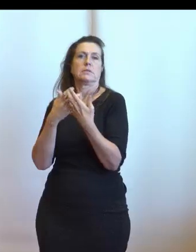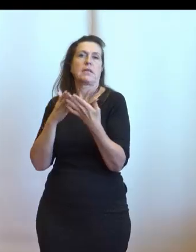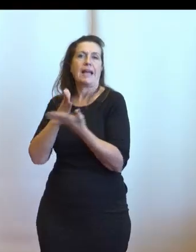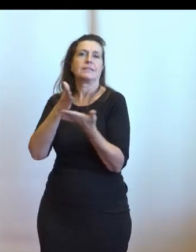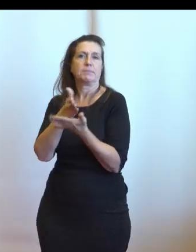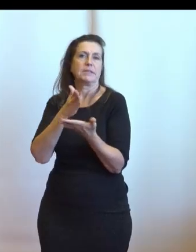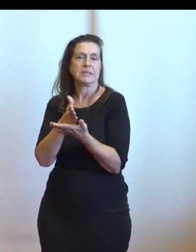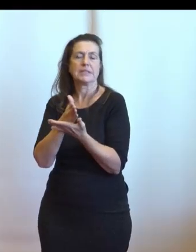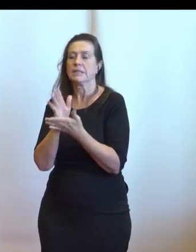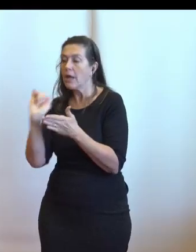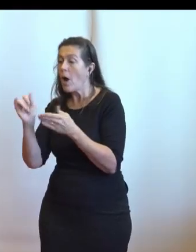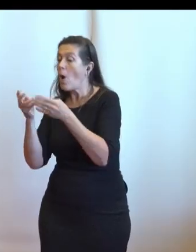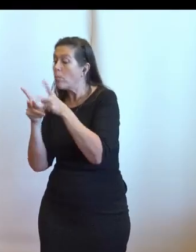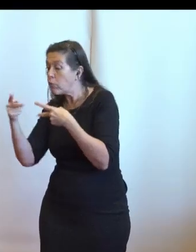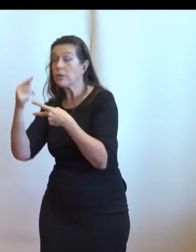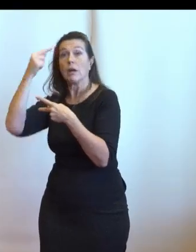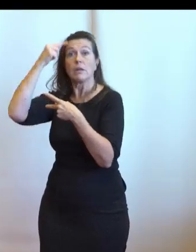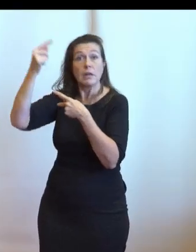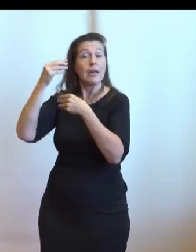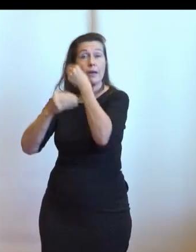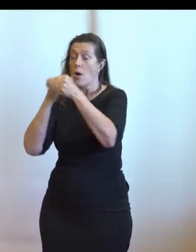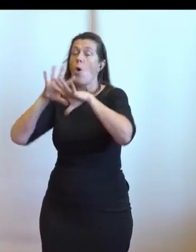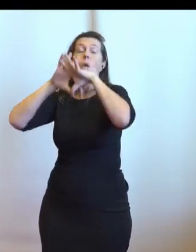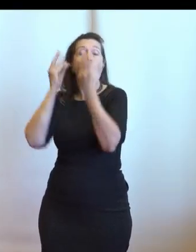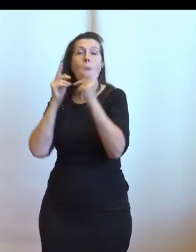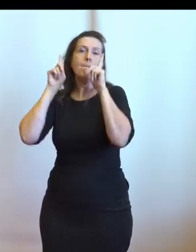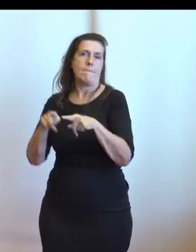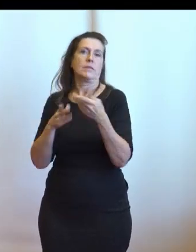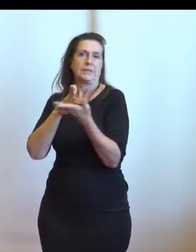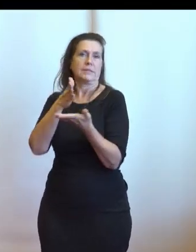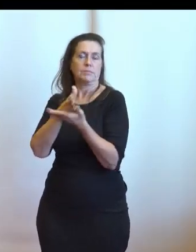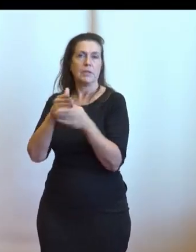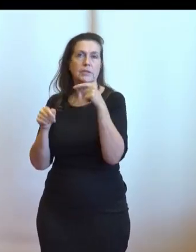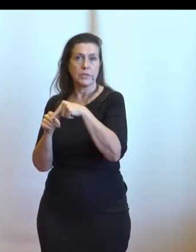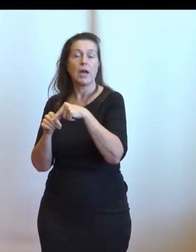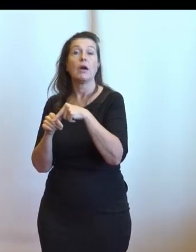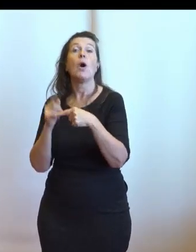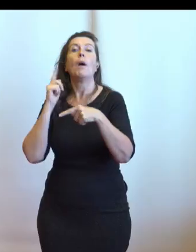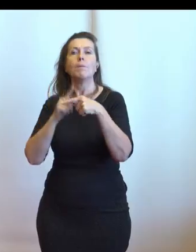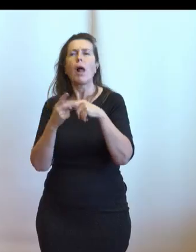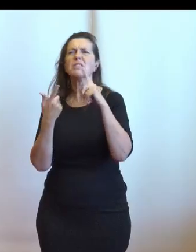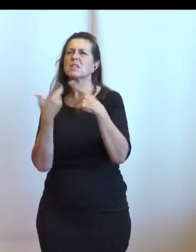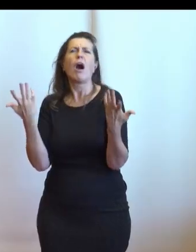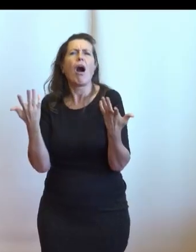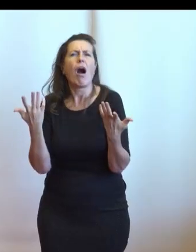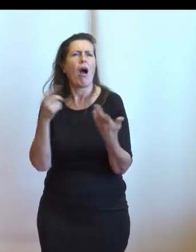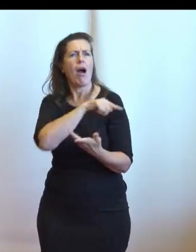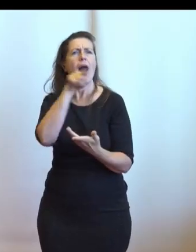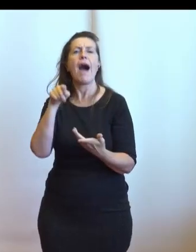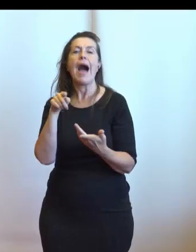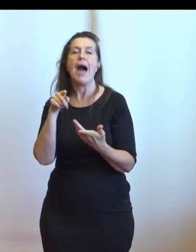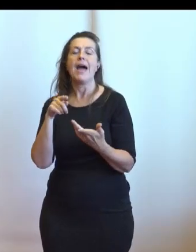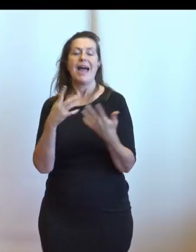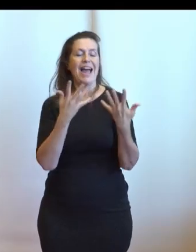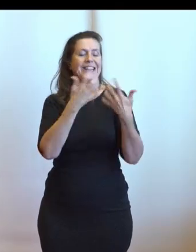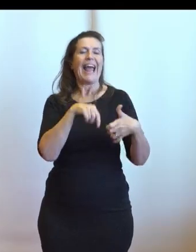course, services. And, of course, there are still questions, what about assistive technologies? Yes, for us,